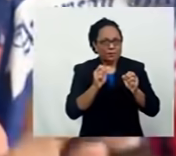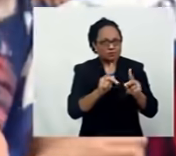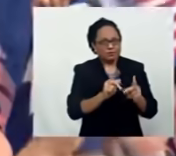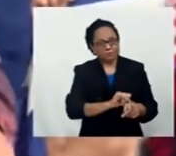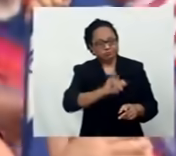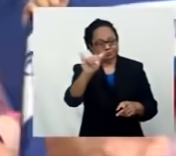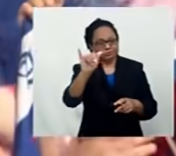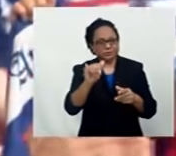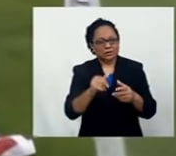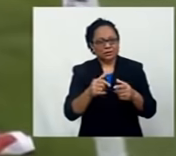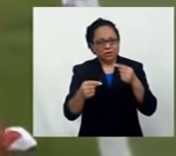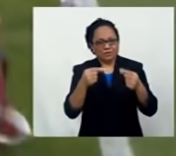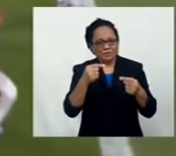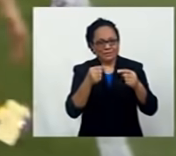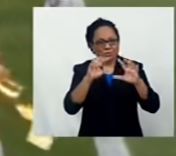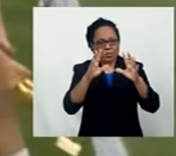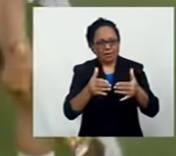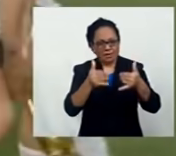of,